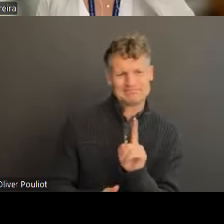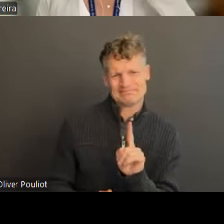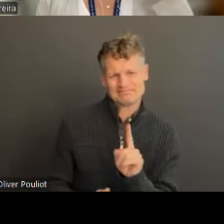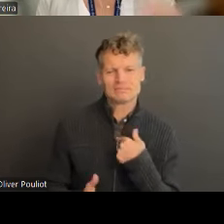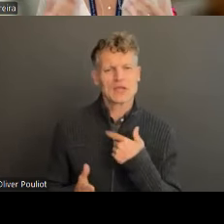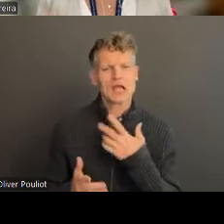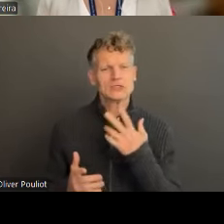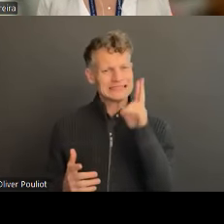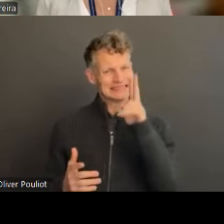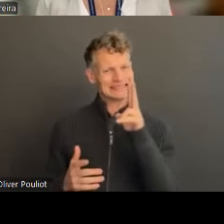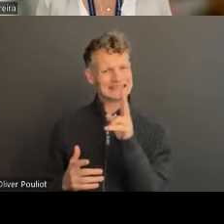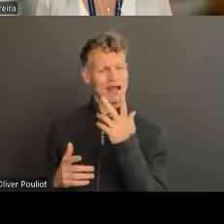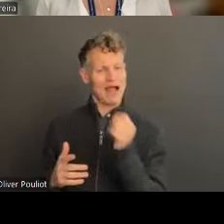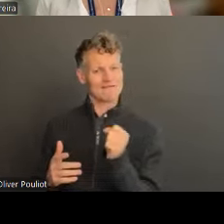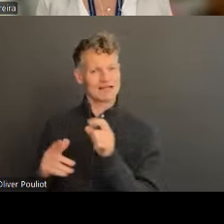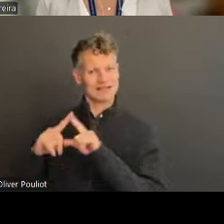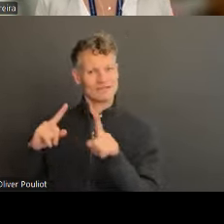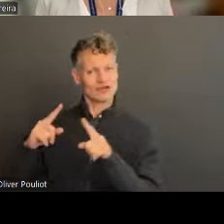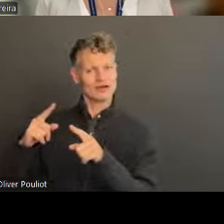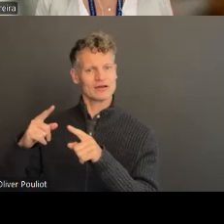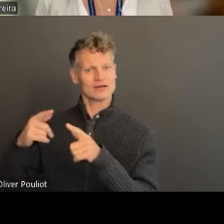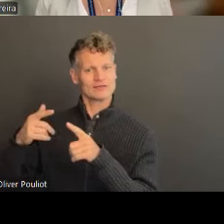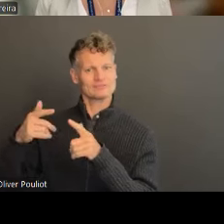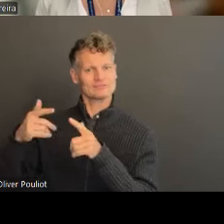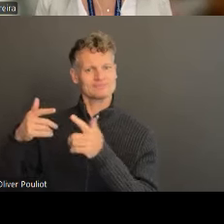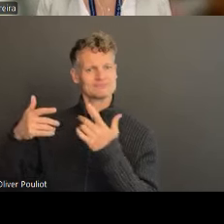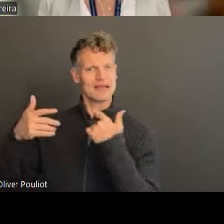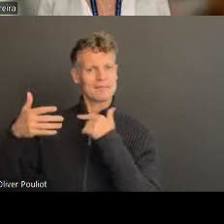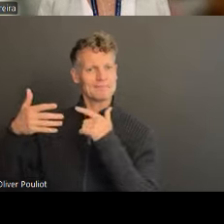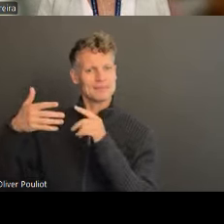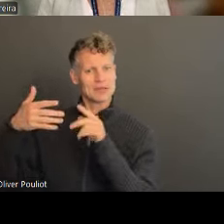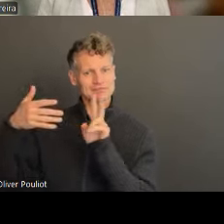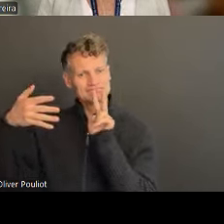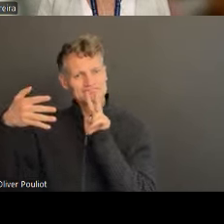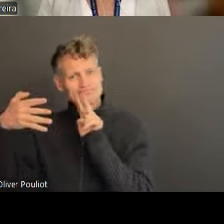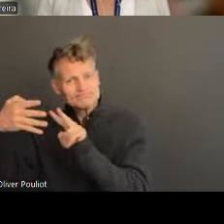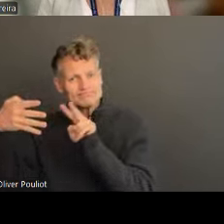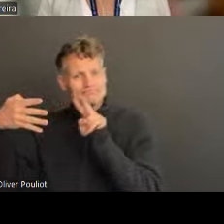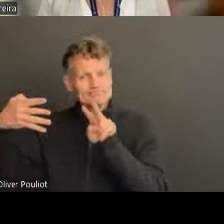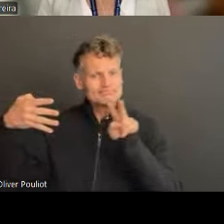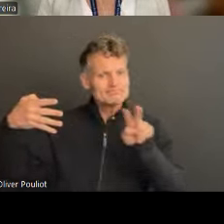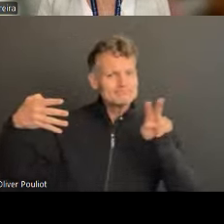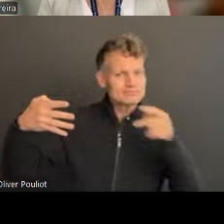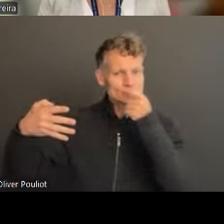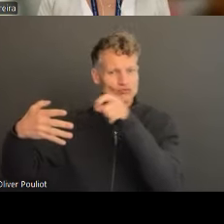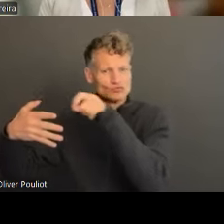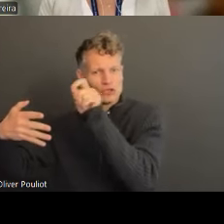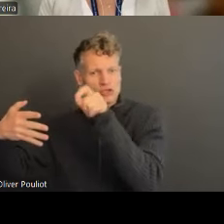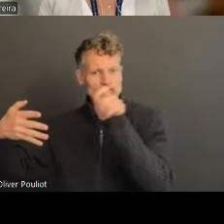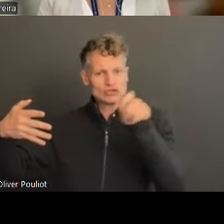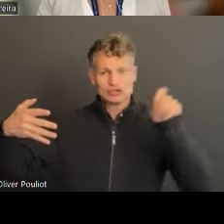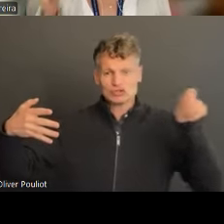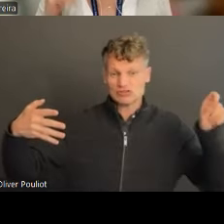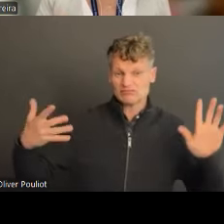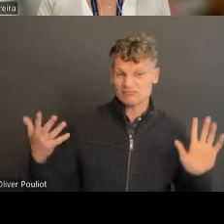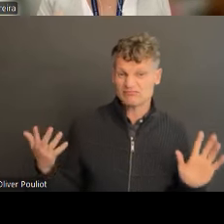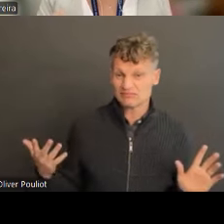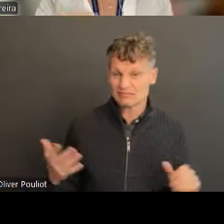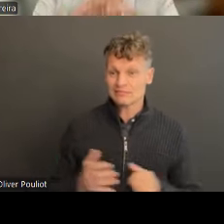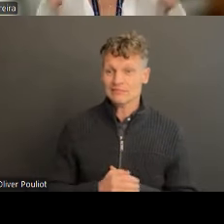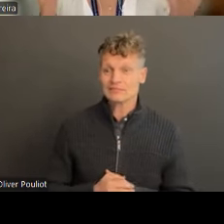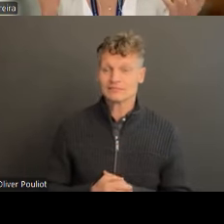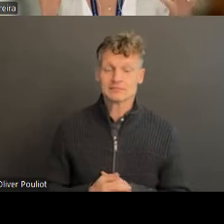we can identify the purpose, the objectives, and those that have been defined by the program. And for instance, those that